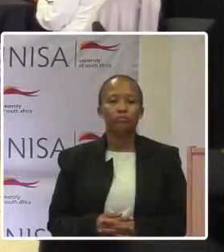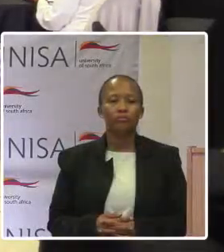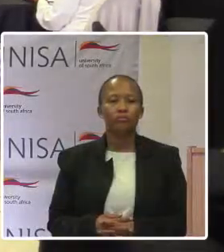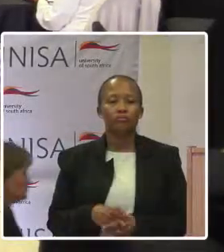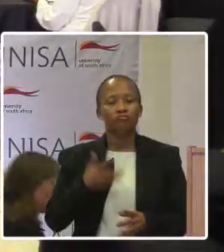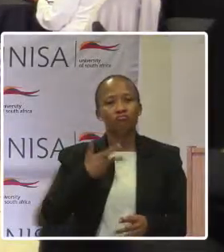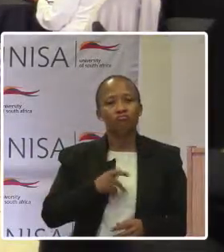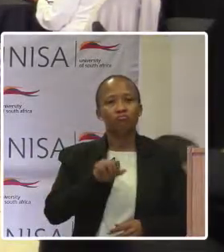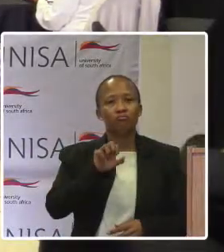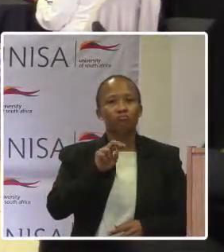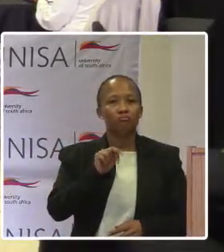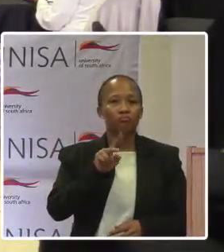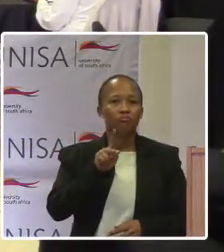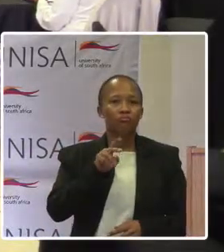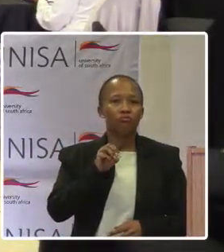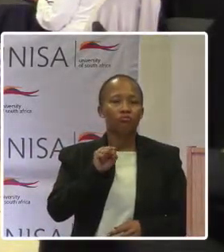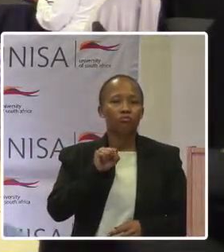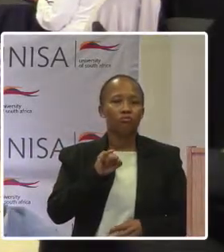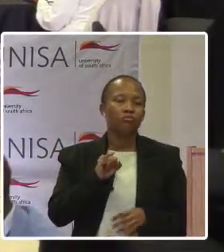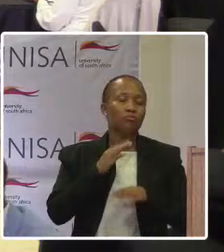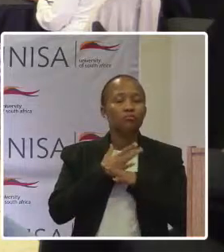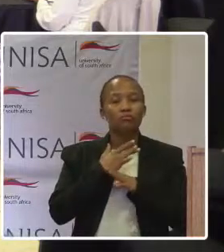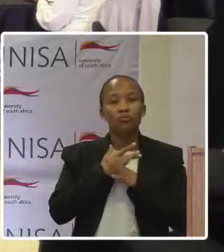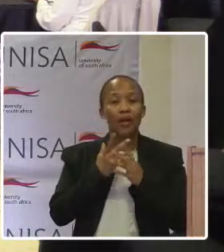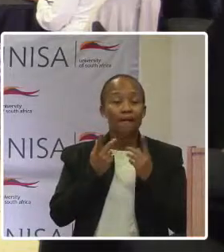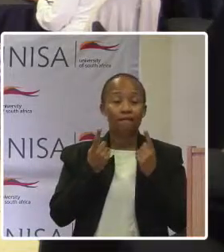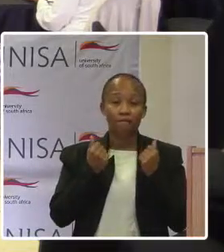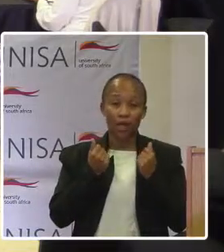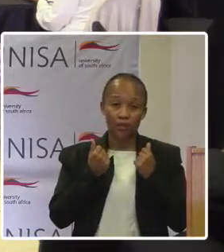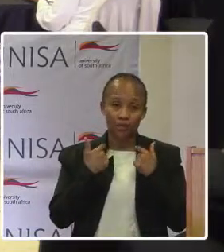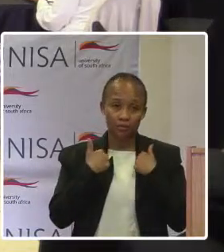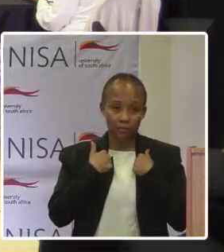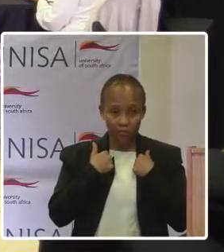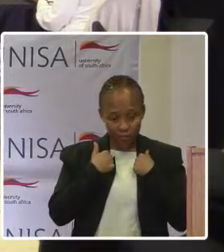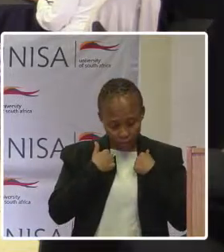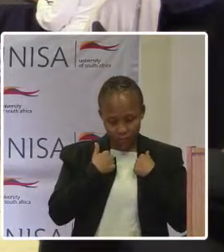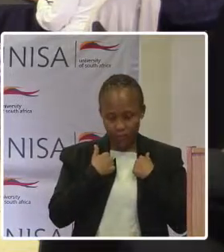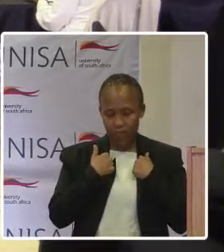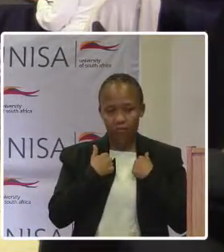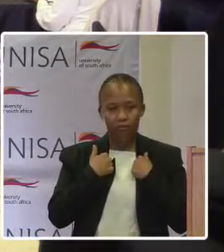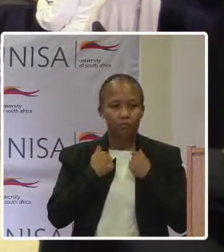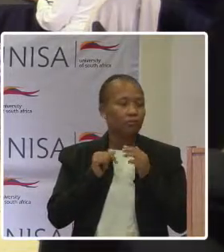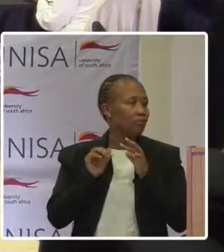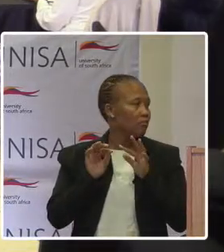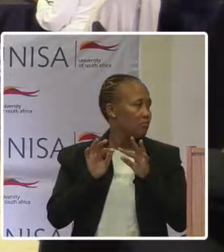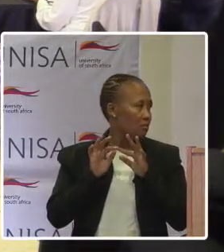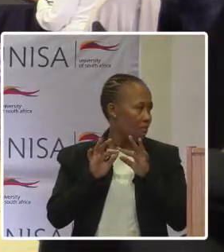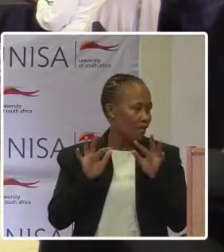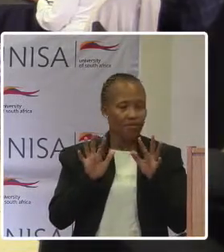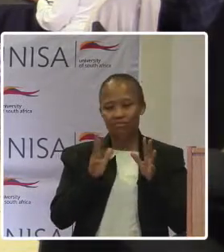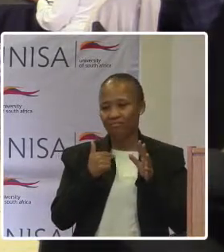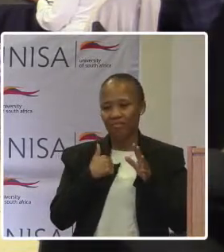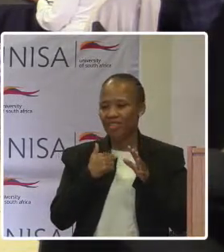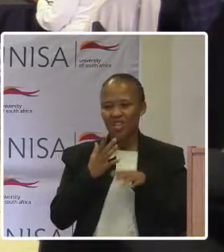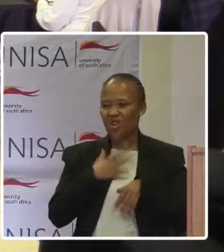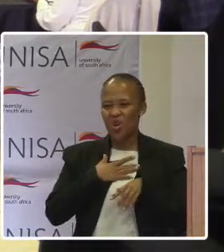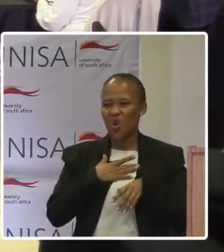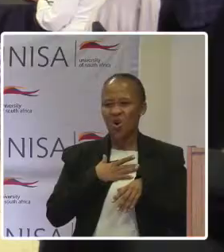I'm into finance, basically. I hear that people don't want my money. I don't